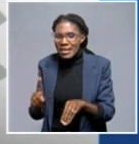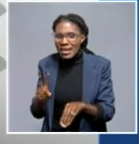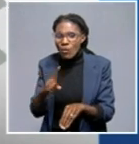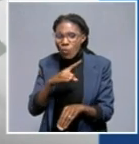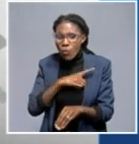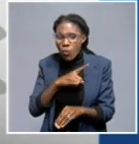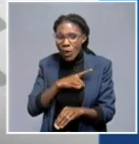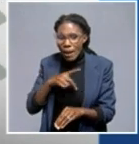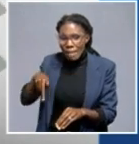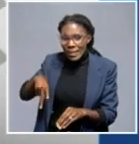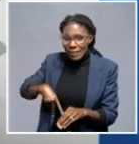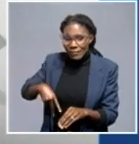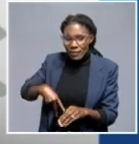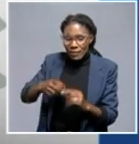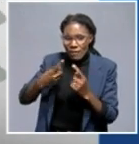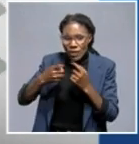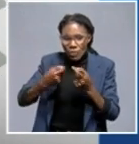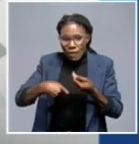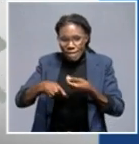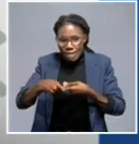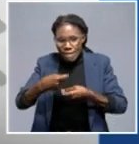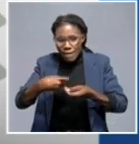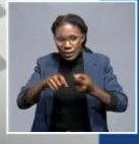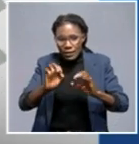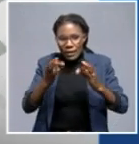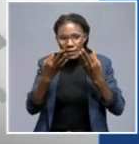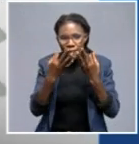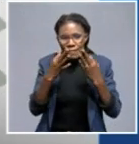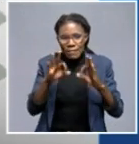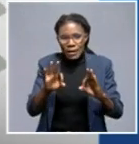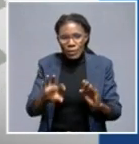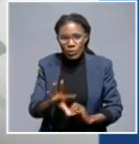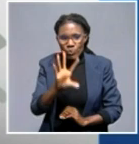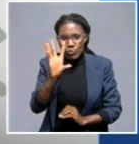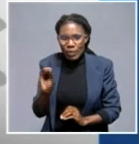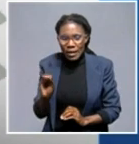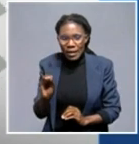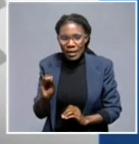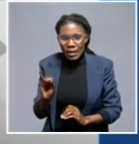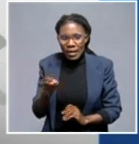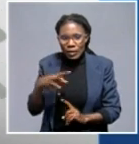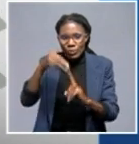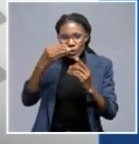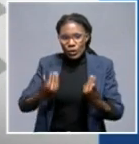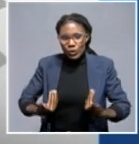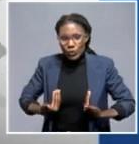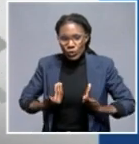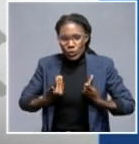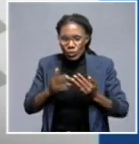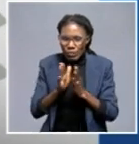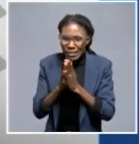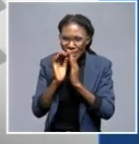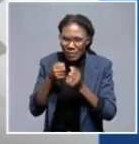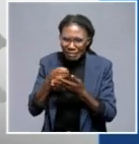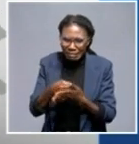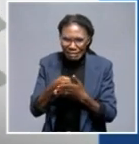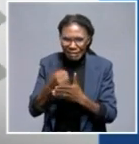the African continental free trade area. Our youth especially should connect with others to